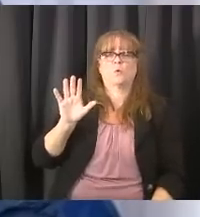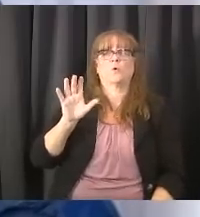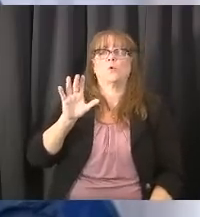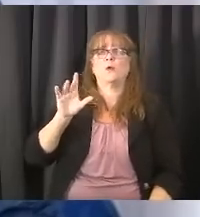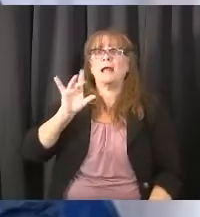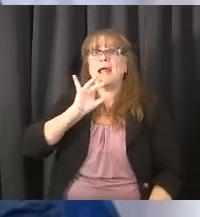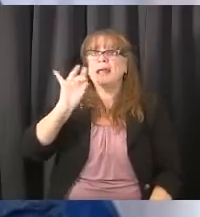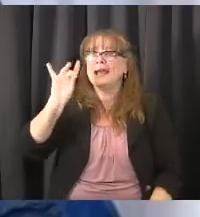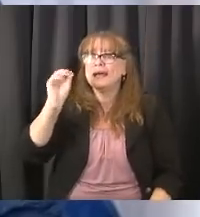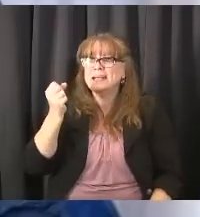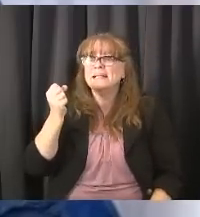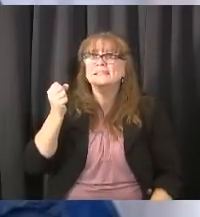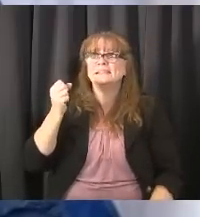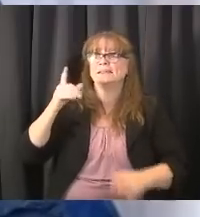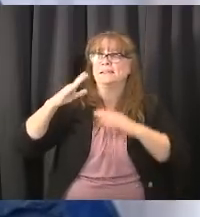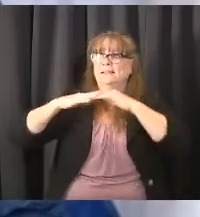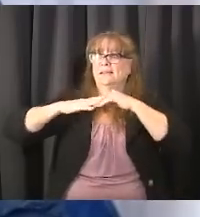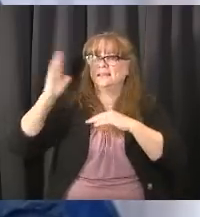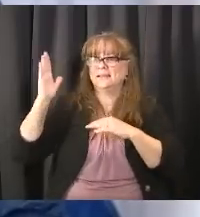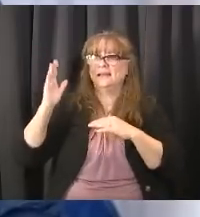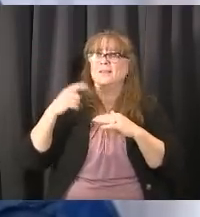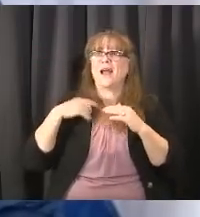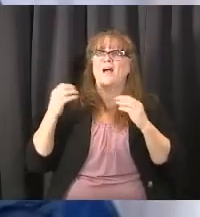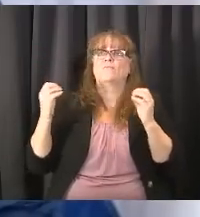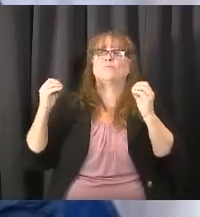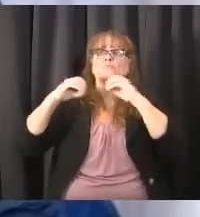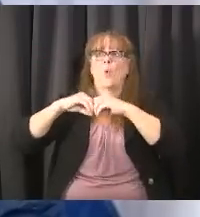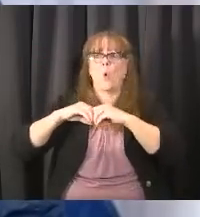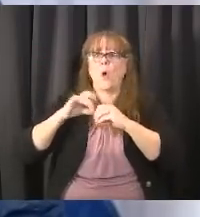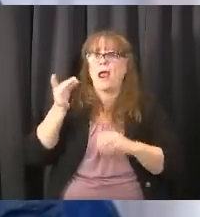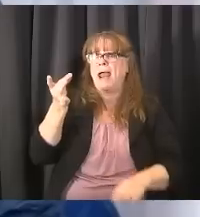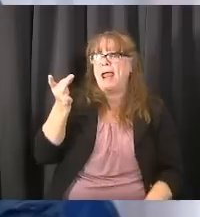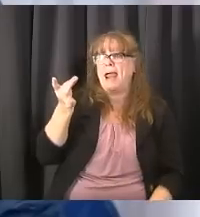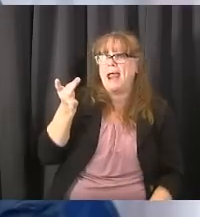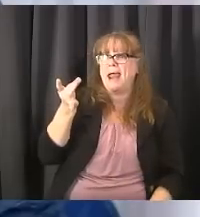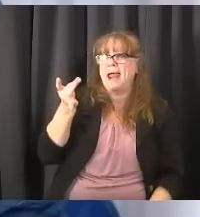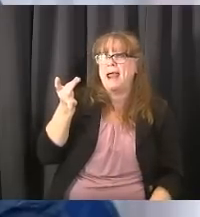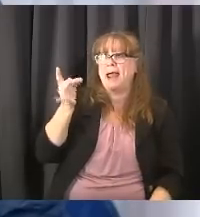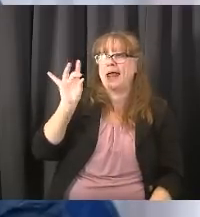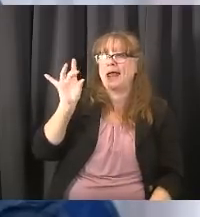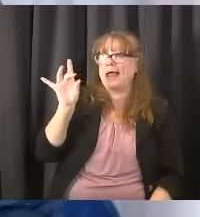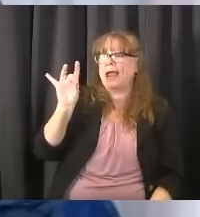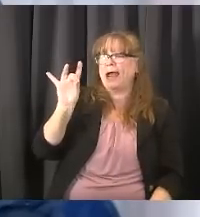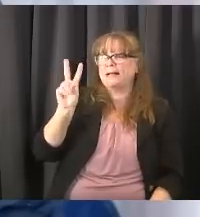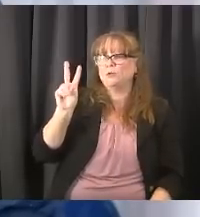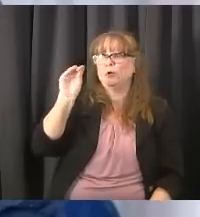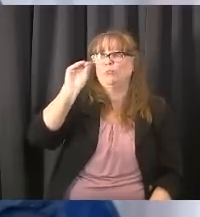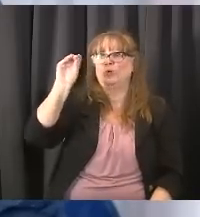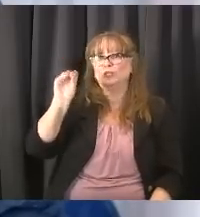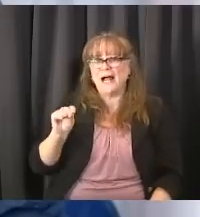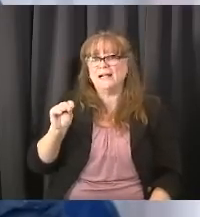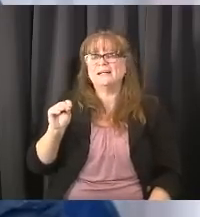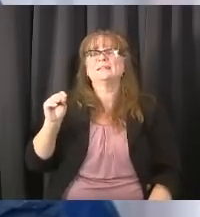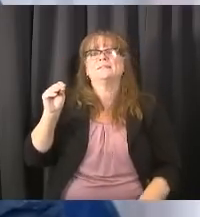8.2% chance of dying. People who are 75 to 79 have a 3.2% chance, 70 to